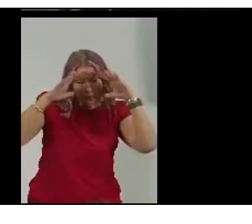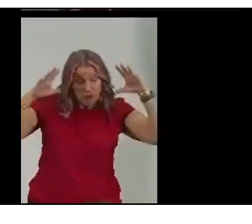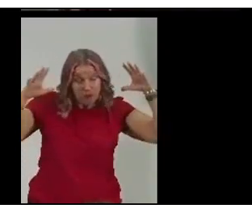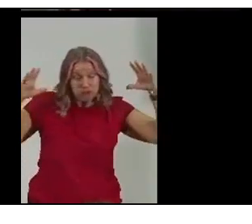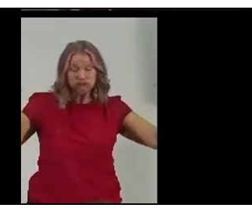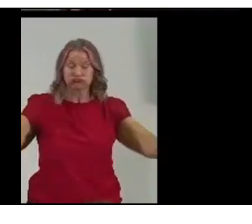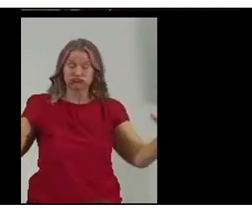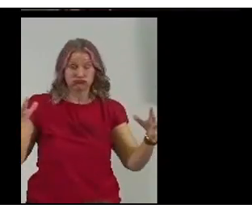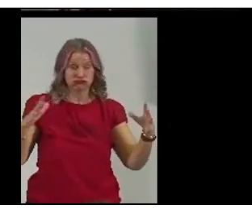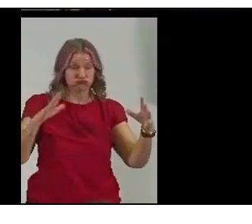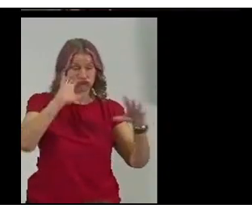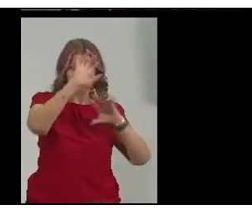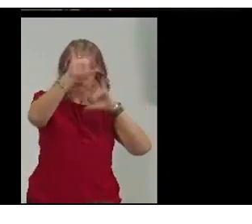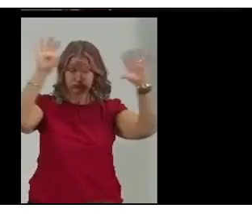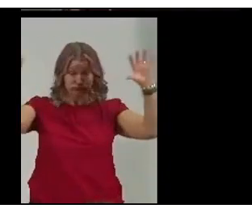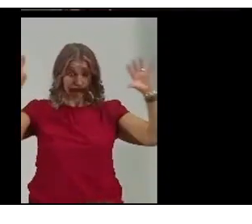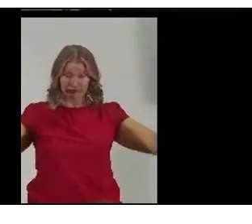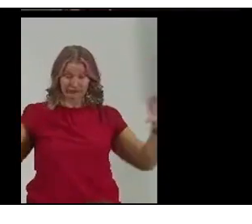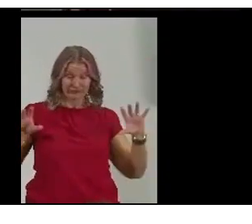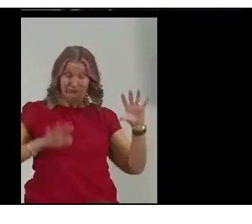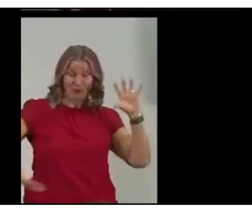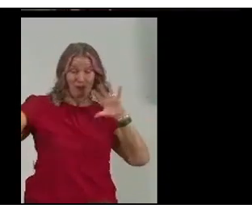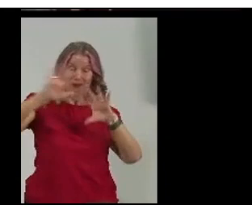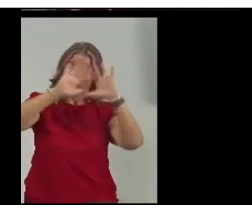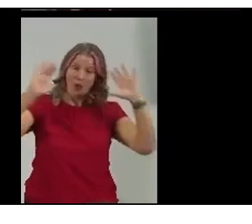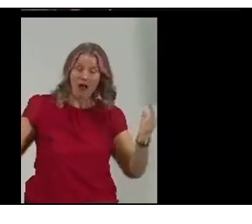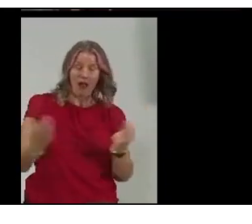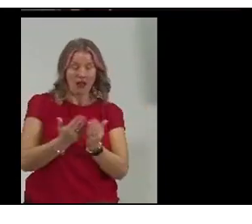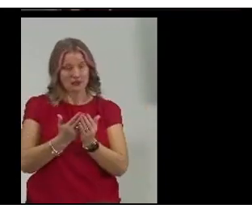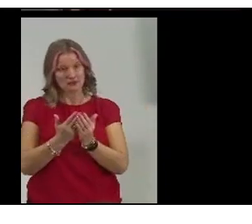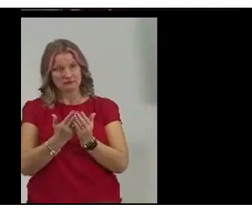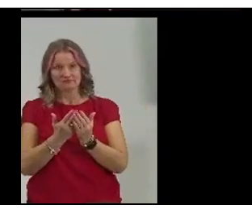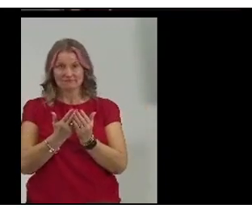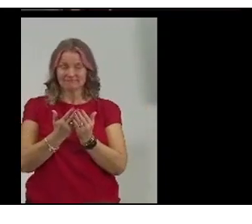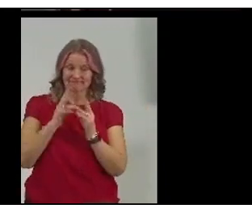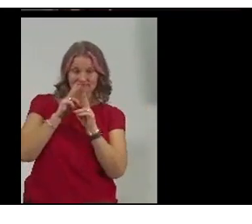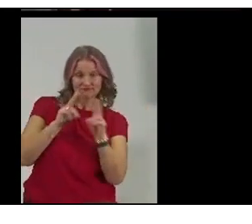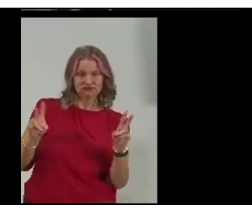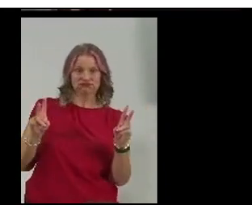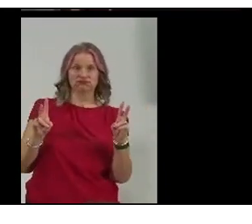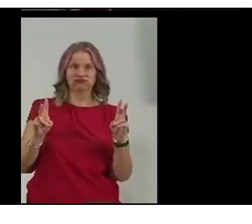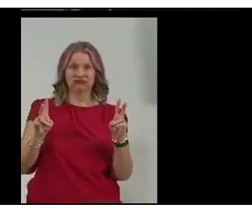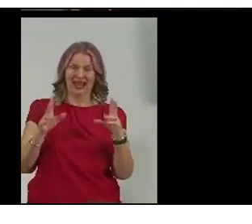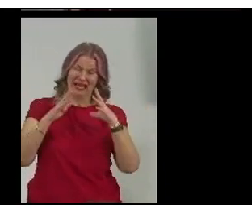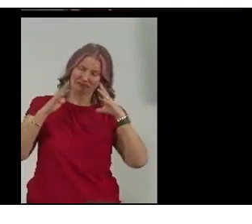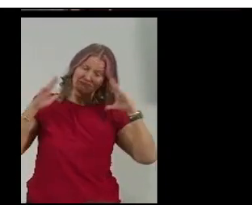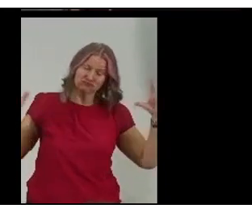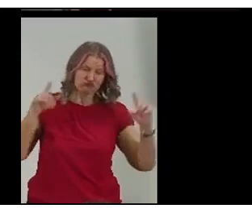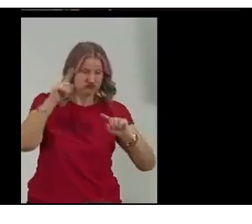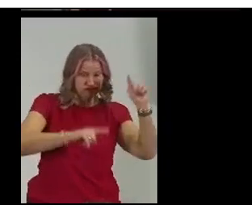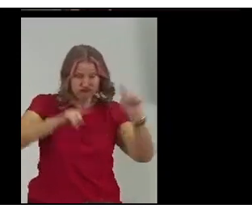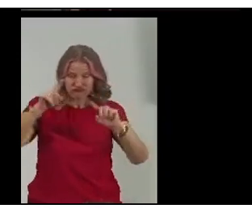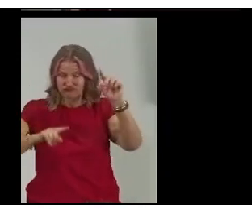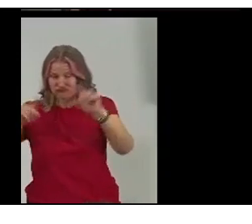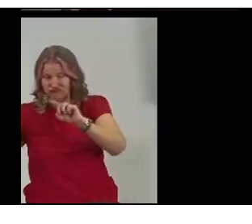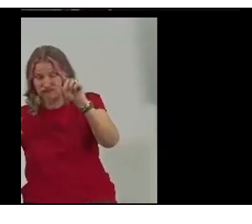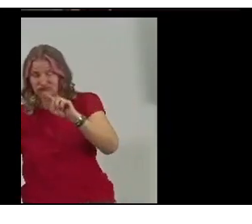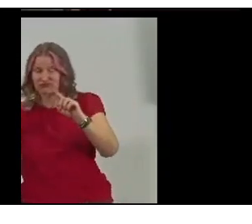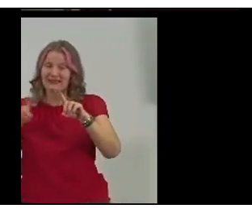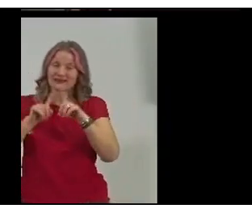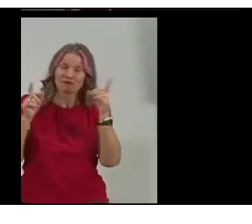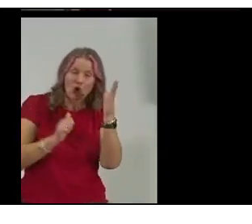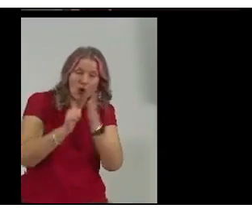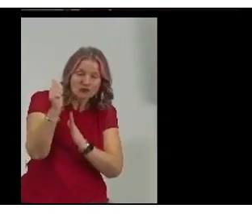so many regions, effectively approach the huge range of approaches and